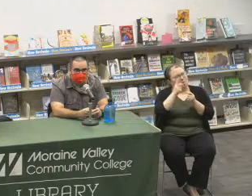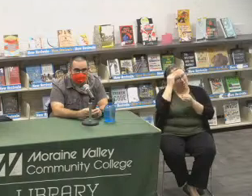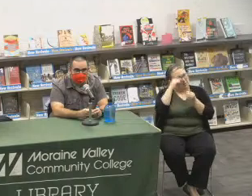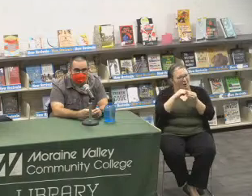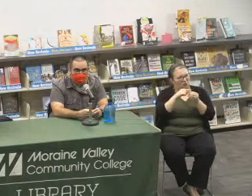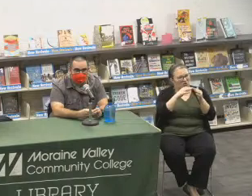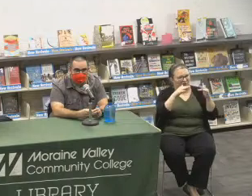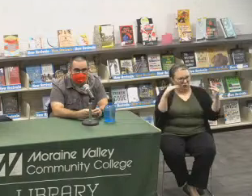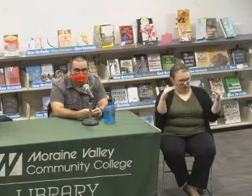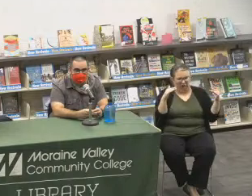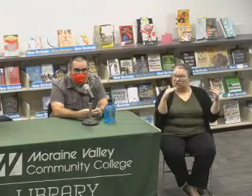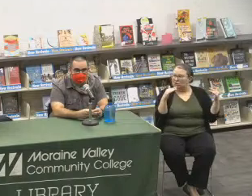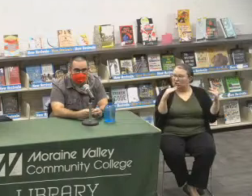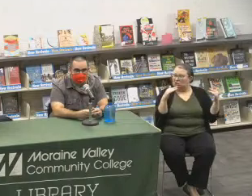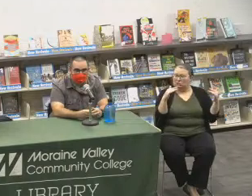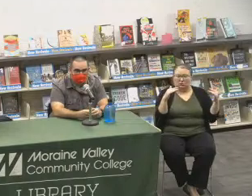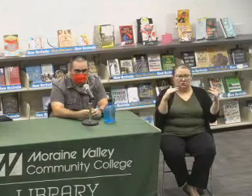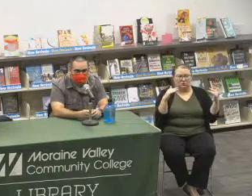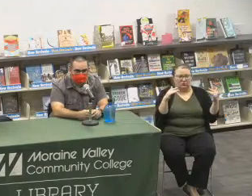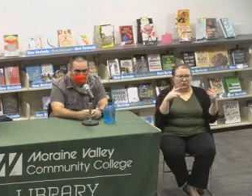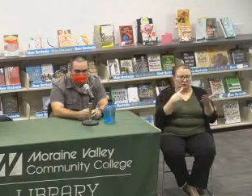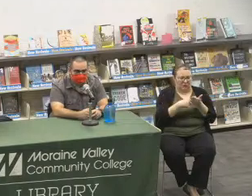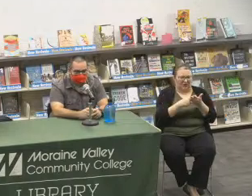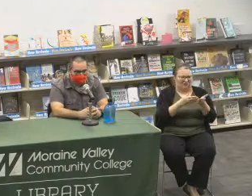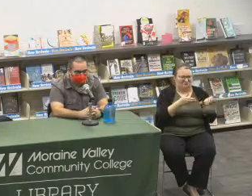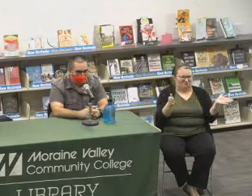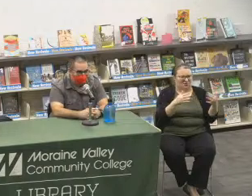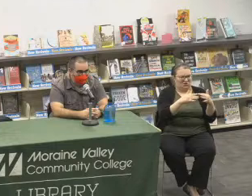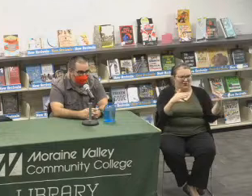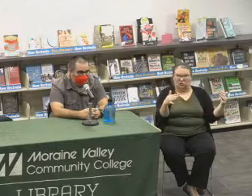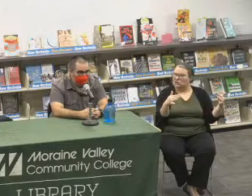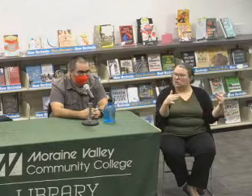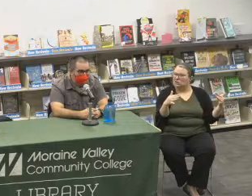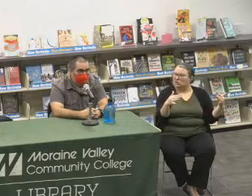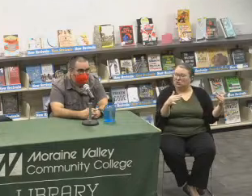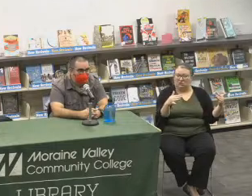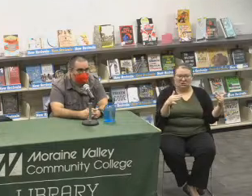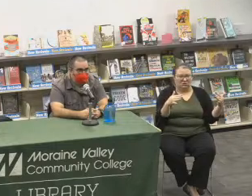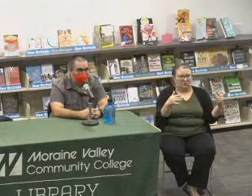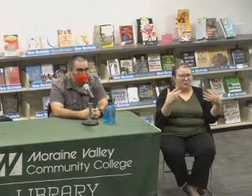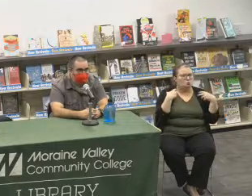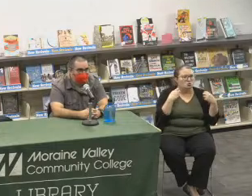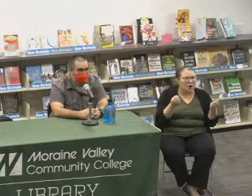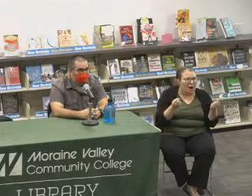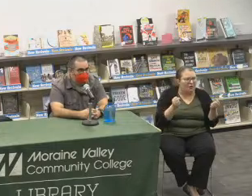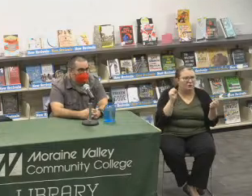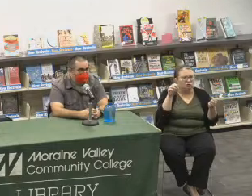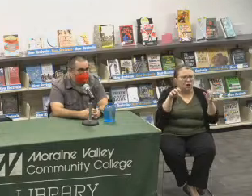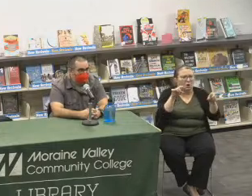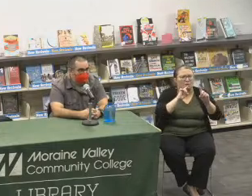diversity and talking about diversity? Be brave and shout some out.